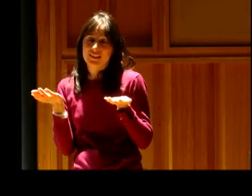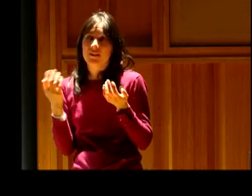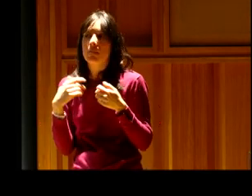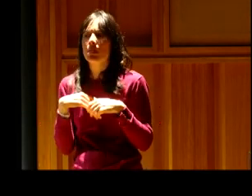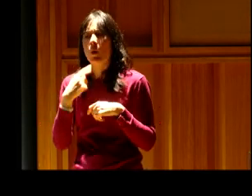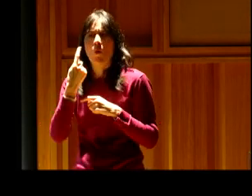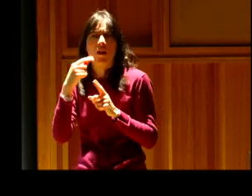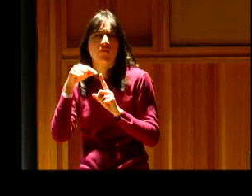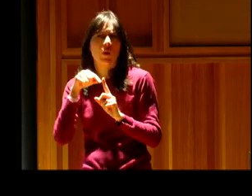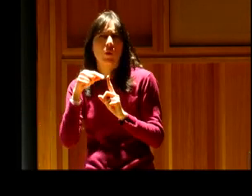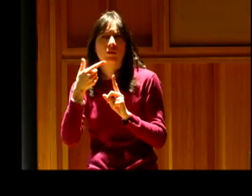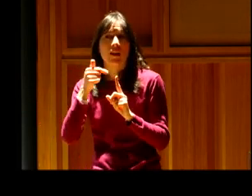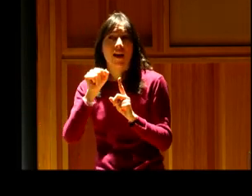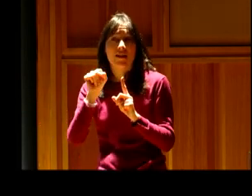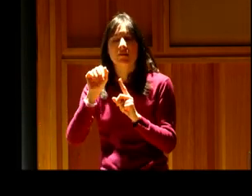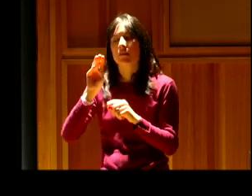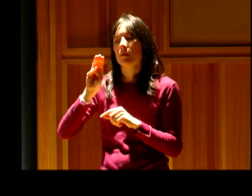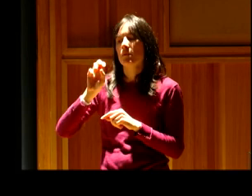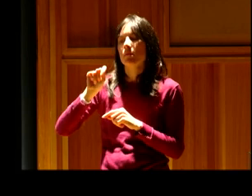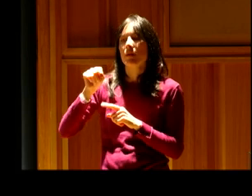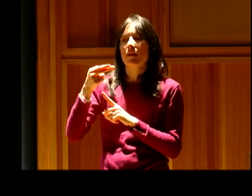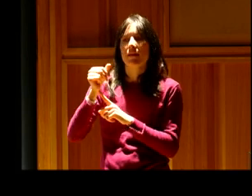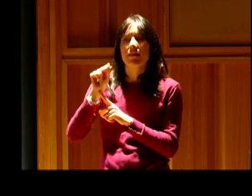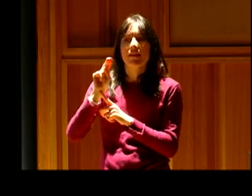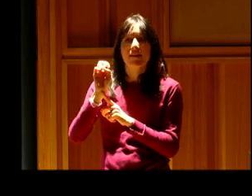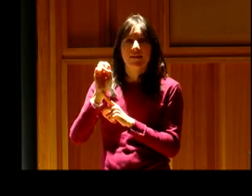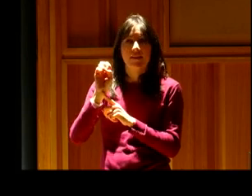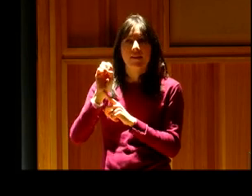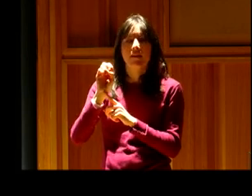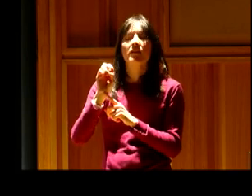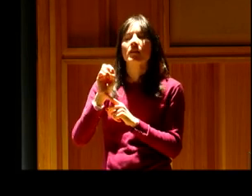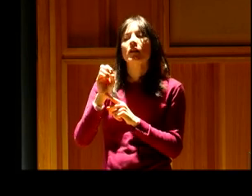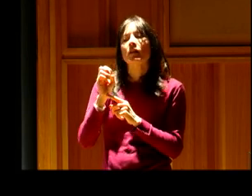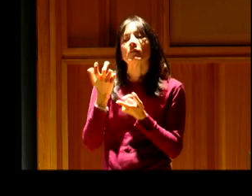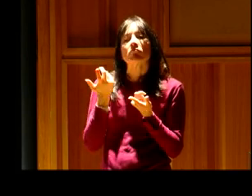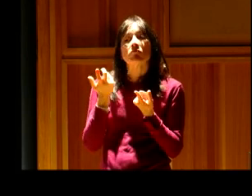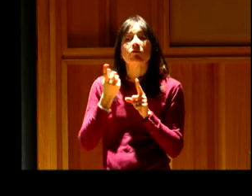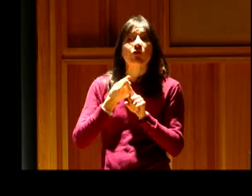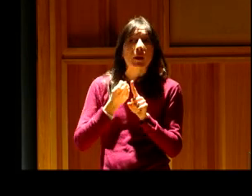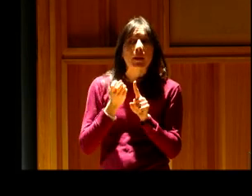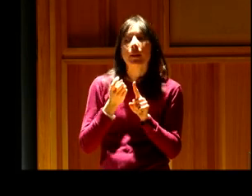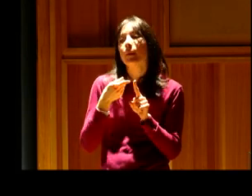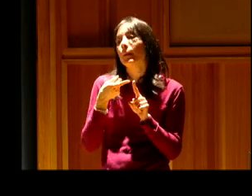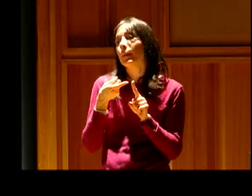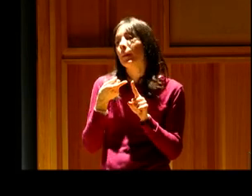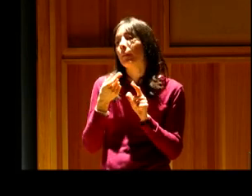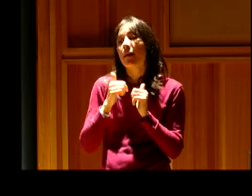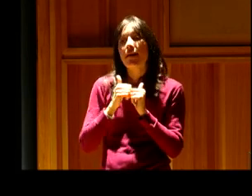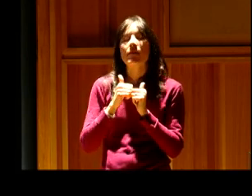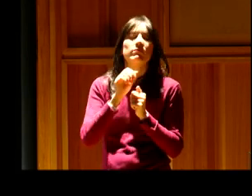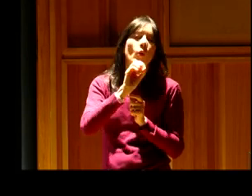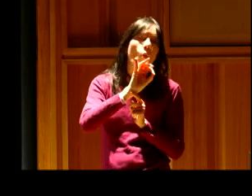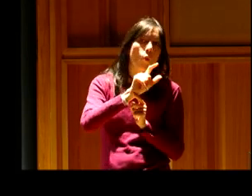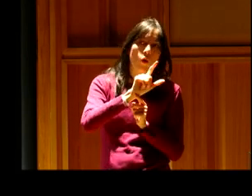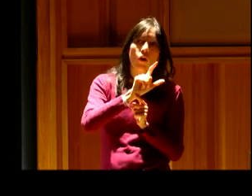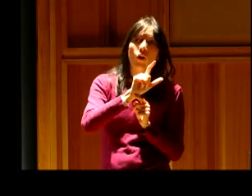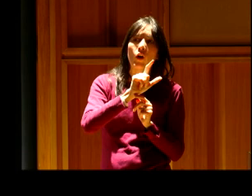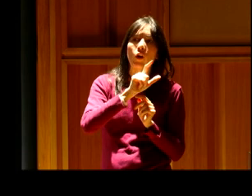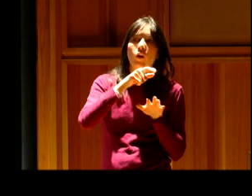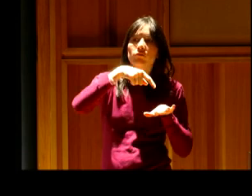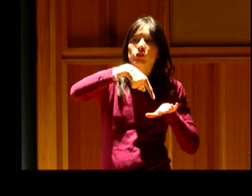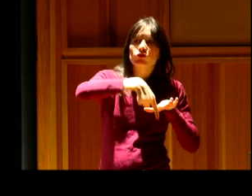of them is methane. Methane comes from a variety of sources, including oil and gas